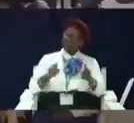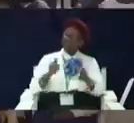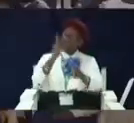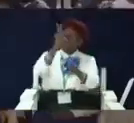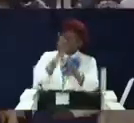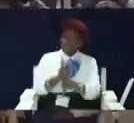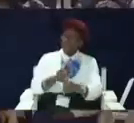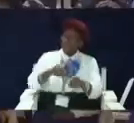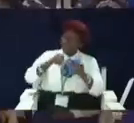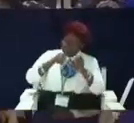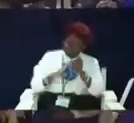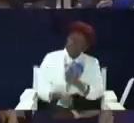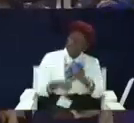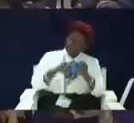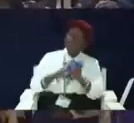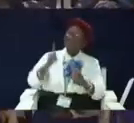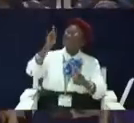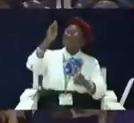Keep